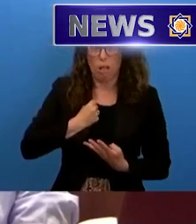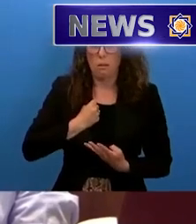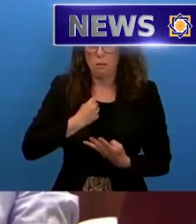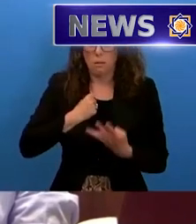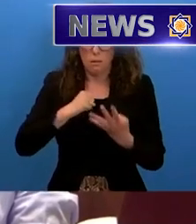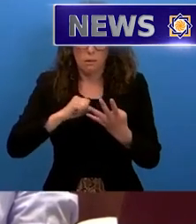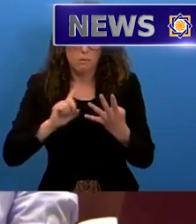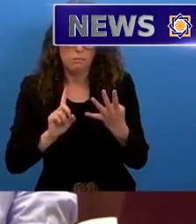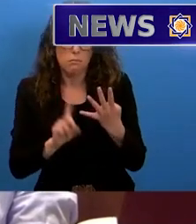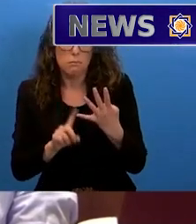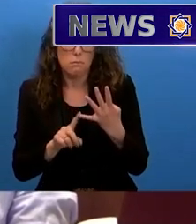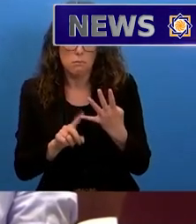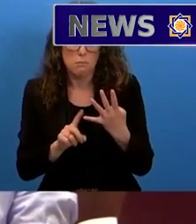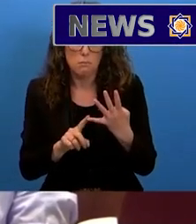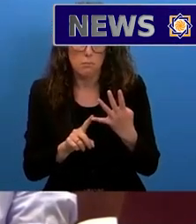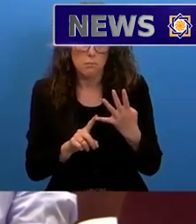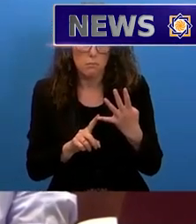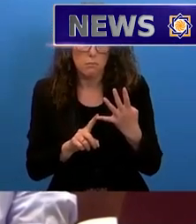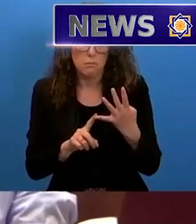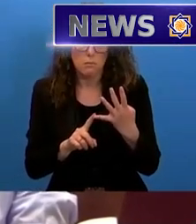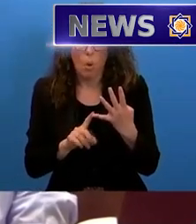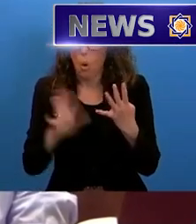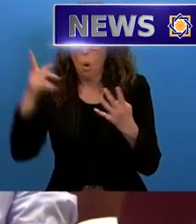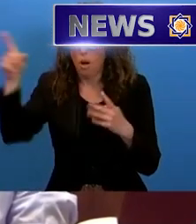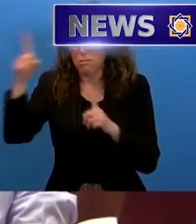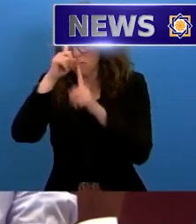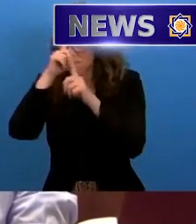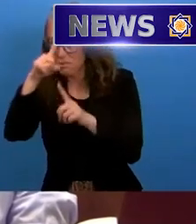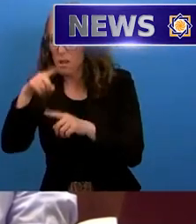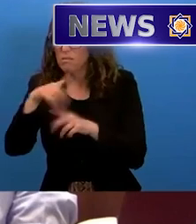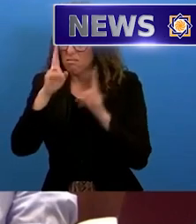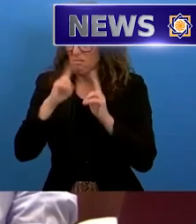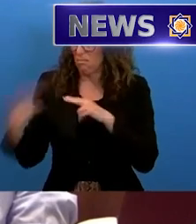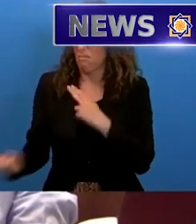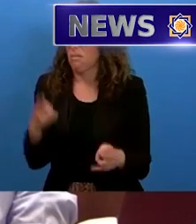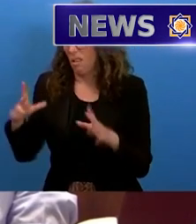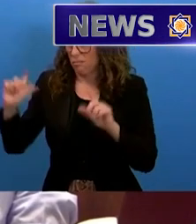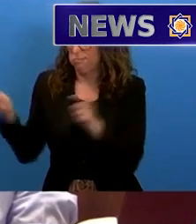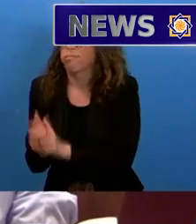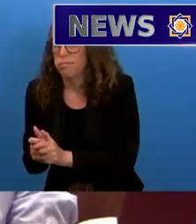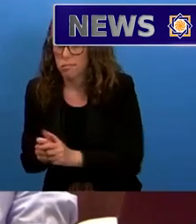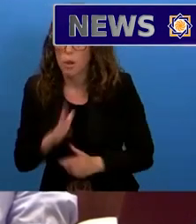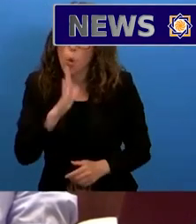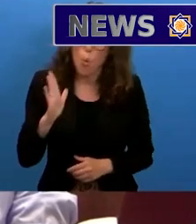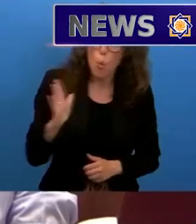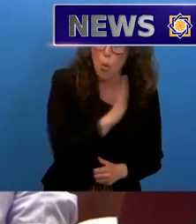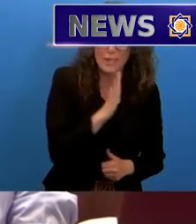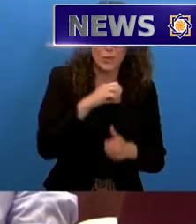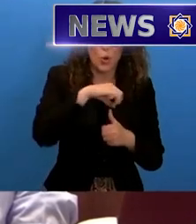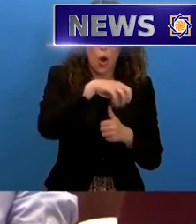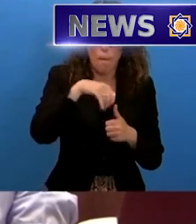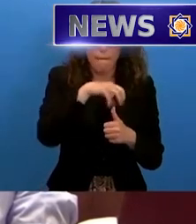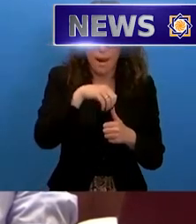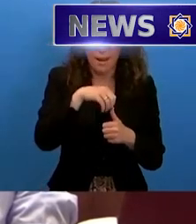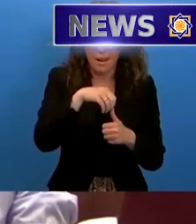genocide, which should be applied in case of wars and ongoing genocide. Continuing her speech, Ms. Lydia Margossian said that the indigenous peoples